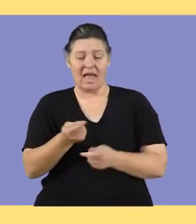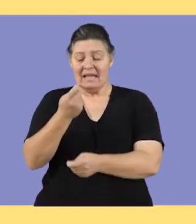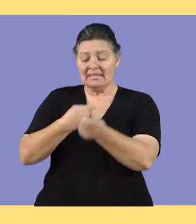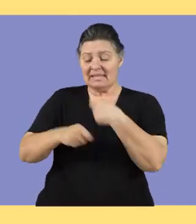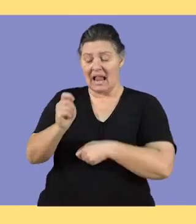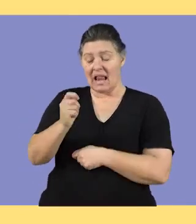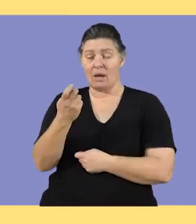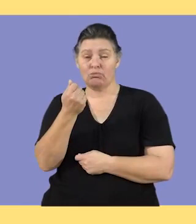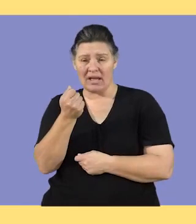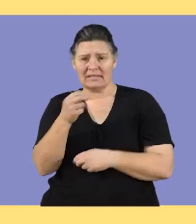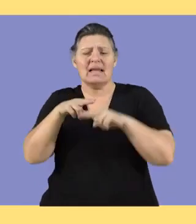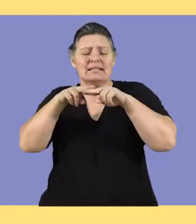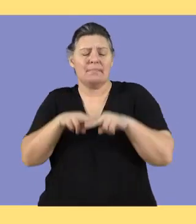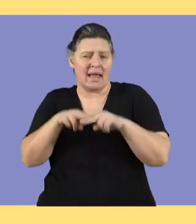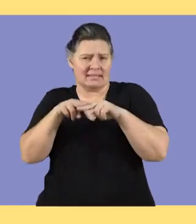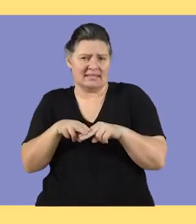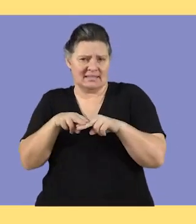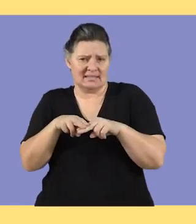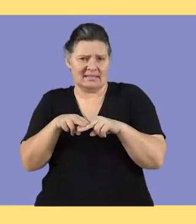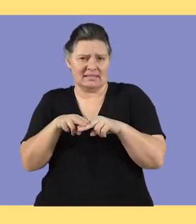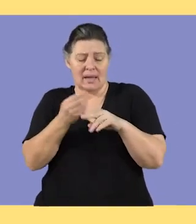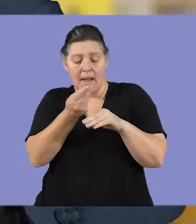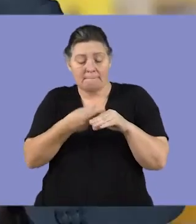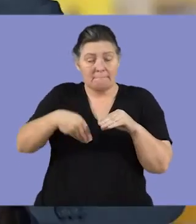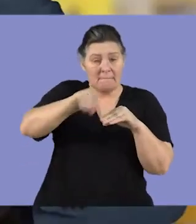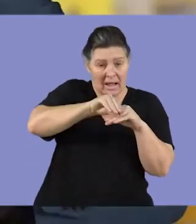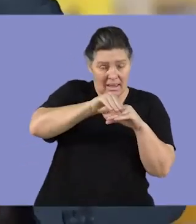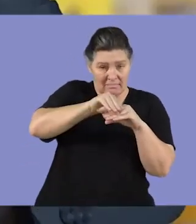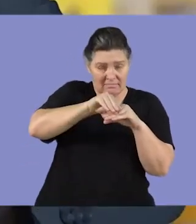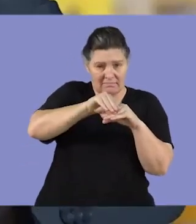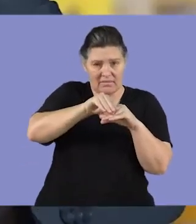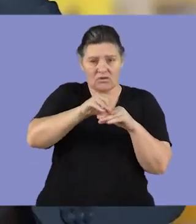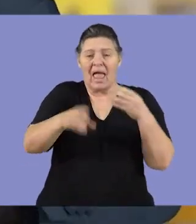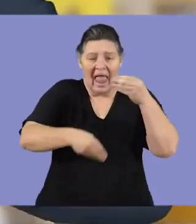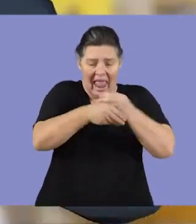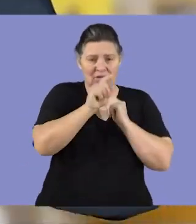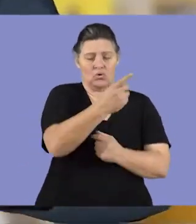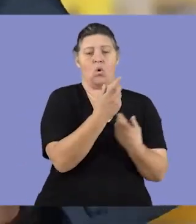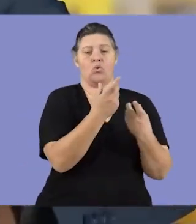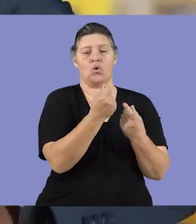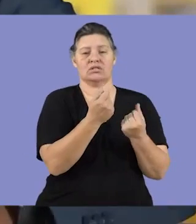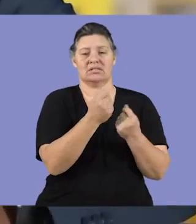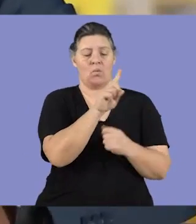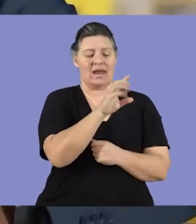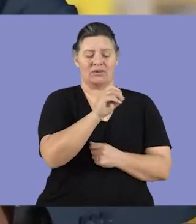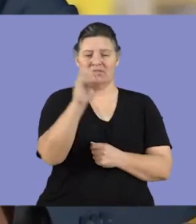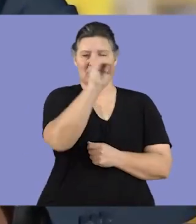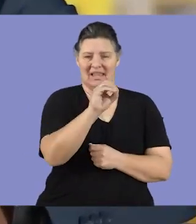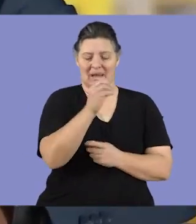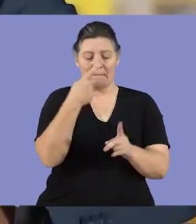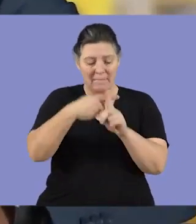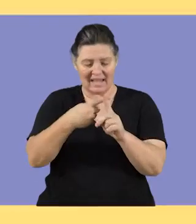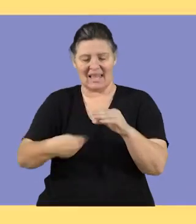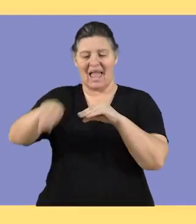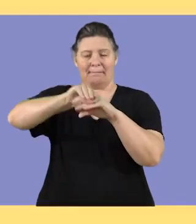And then the selling price, therefore, will depend on the markup when you add it to your cost